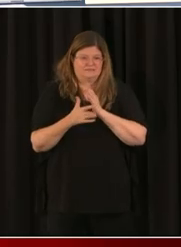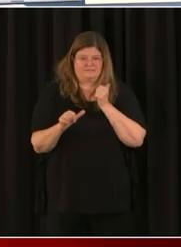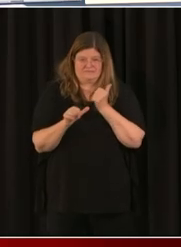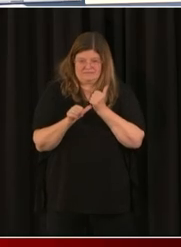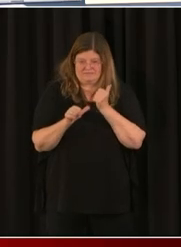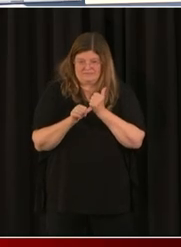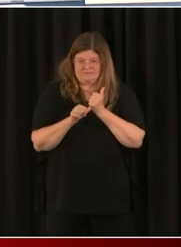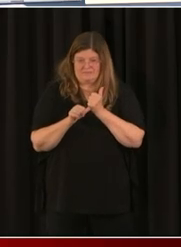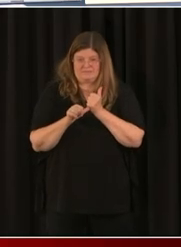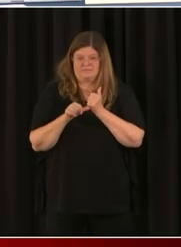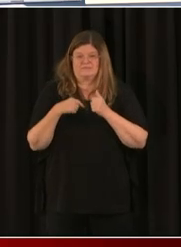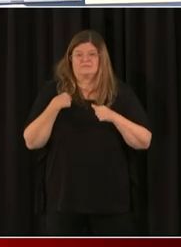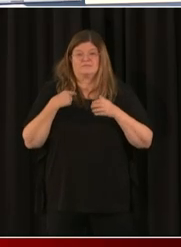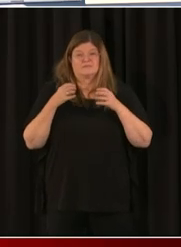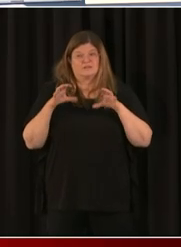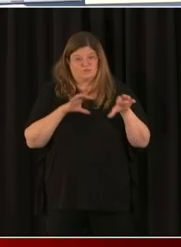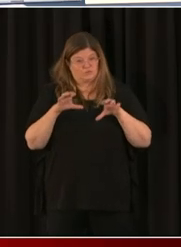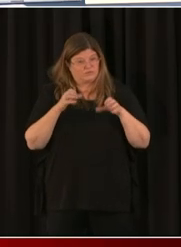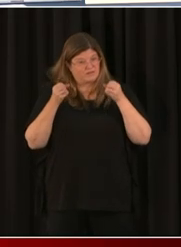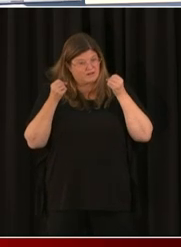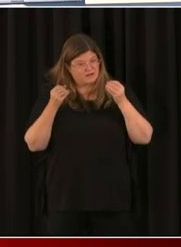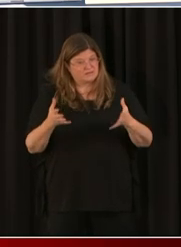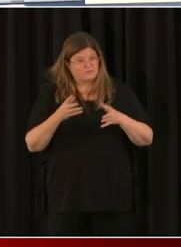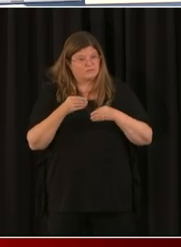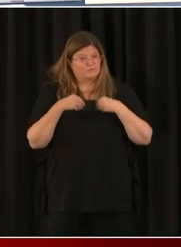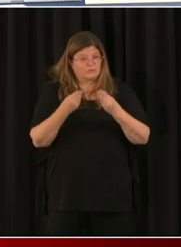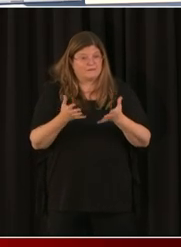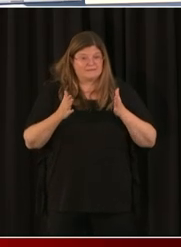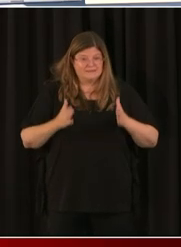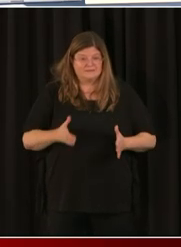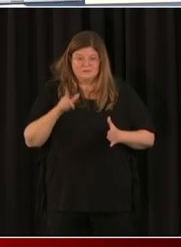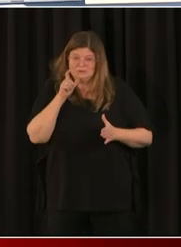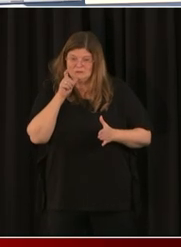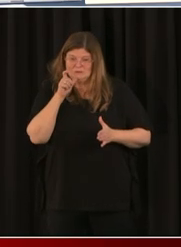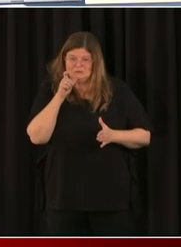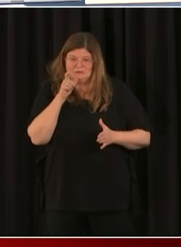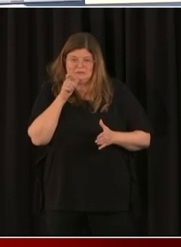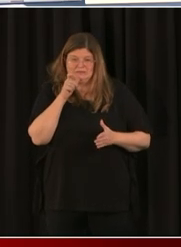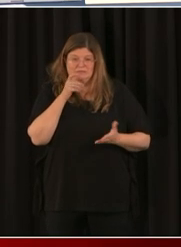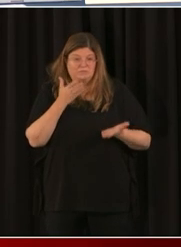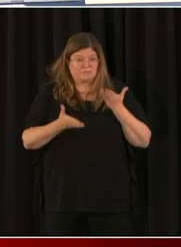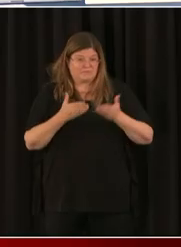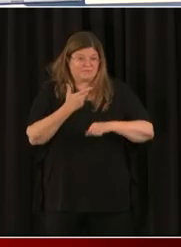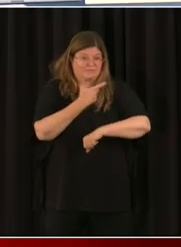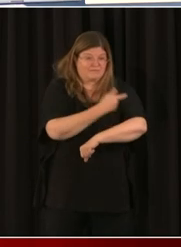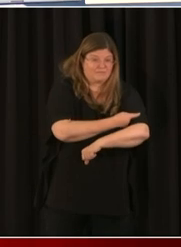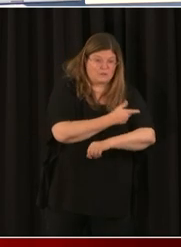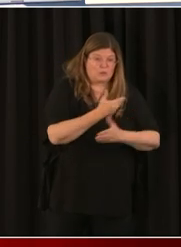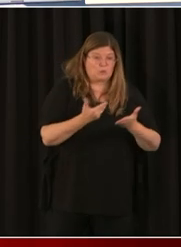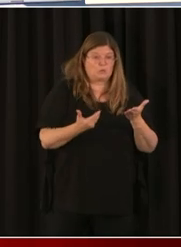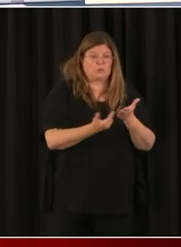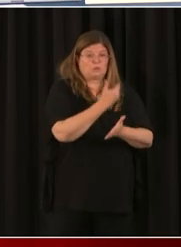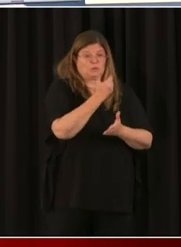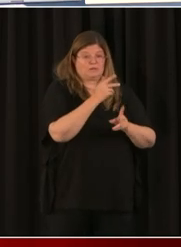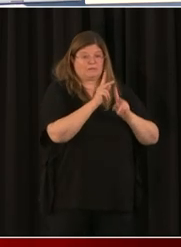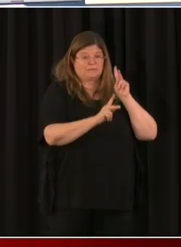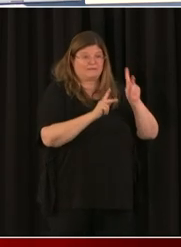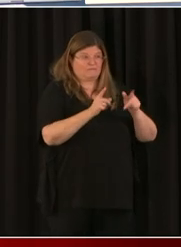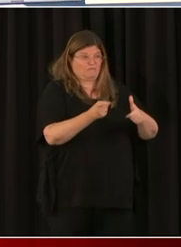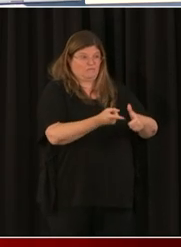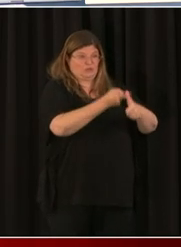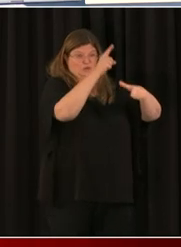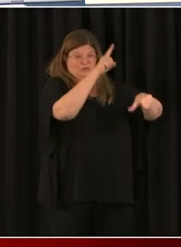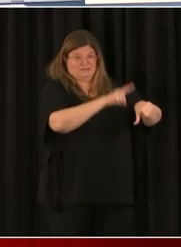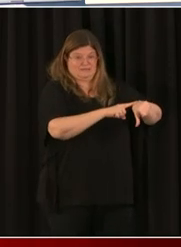So that's what we're doing with a lot of the providers who may be vaccinating a newer population for the first